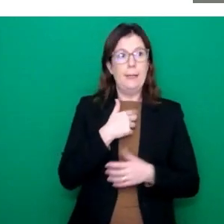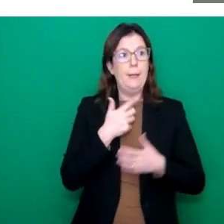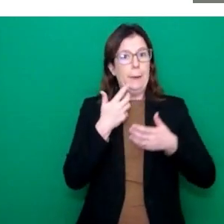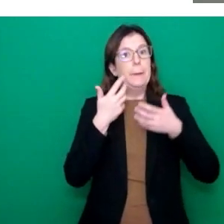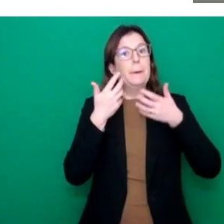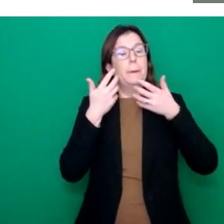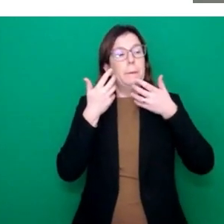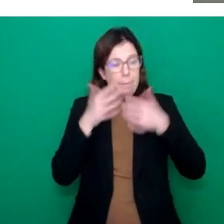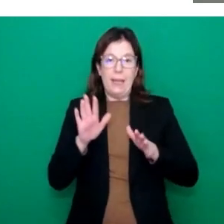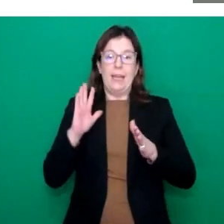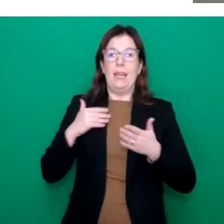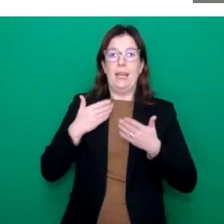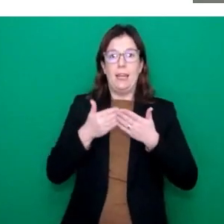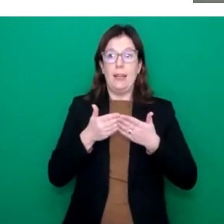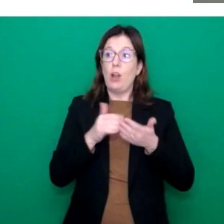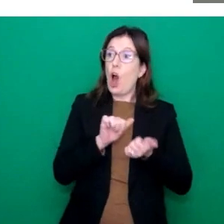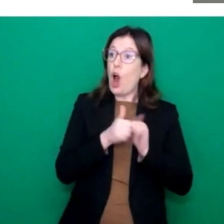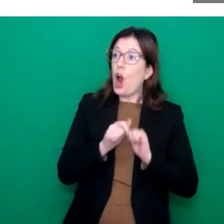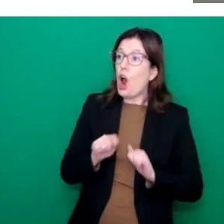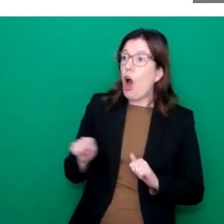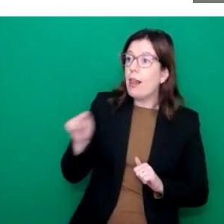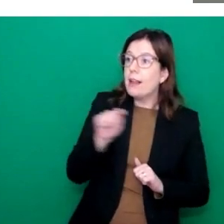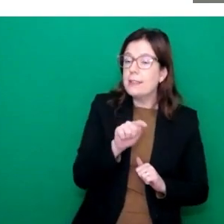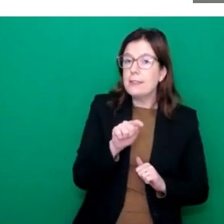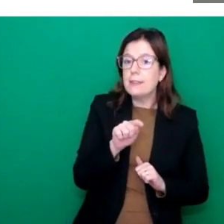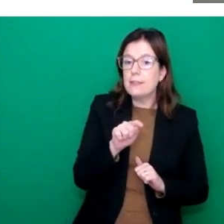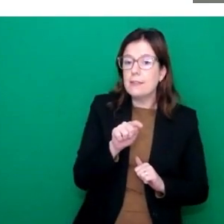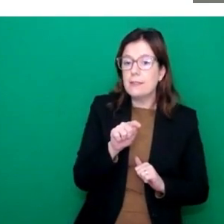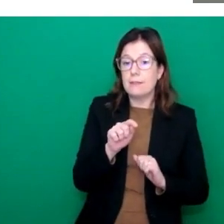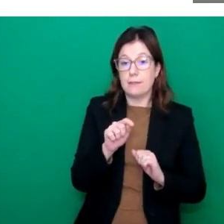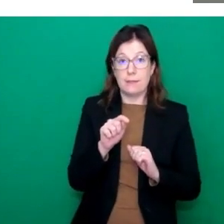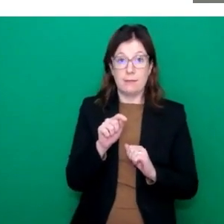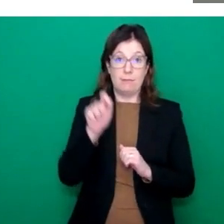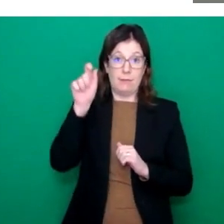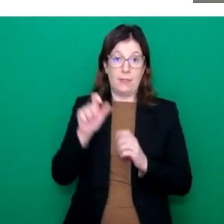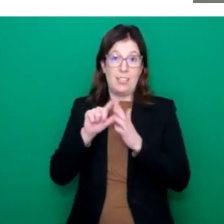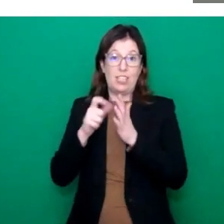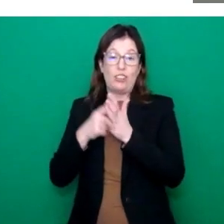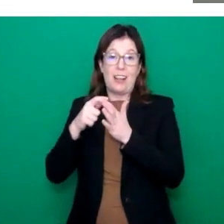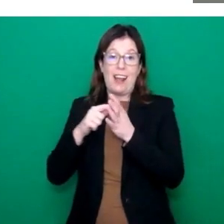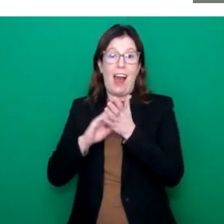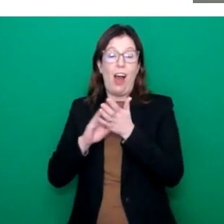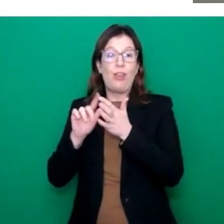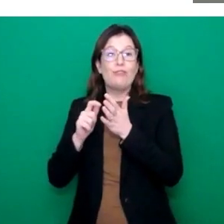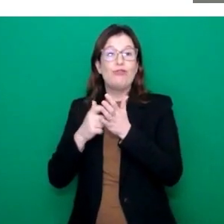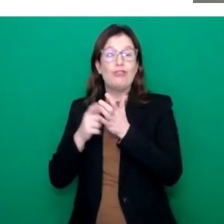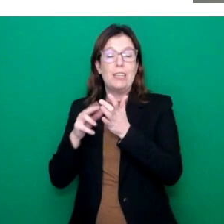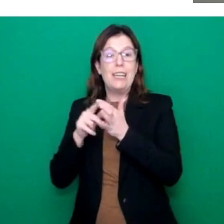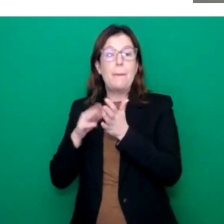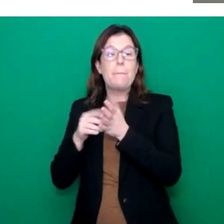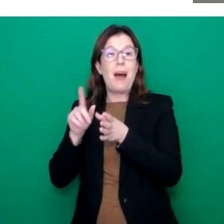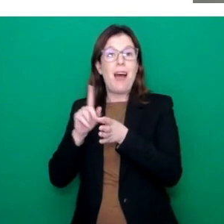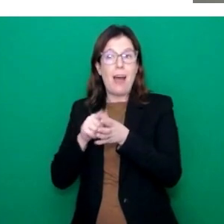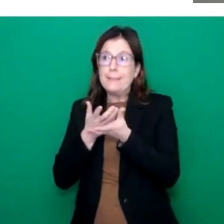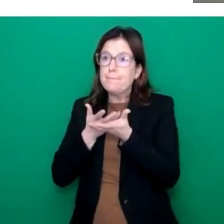to work with my colleagues. One to mention would be Dr. Catherine May, to look at ways of